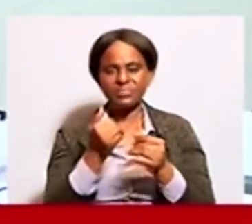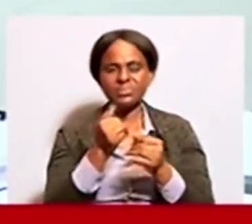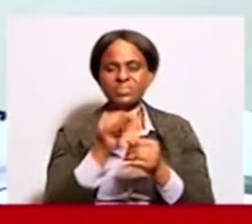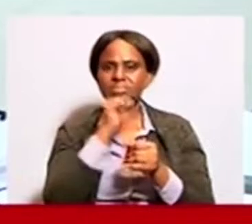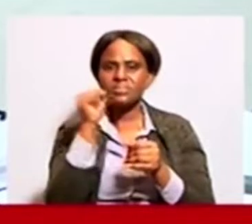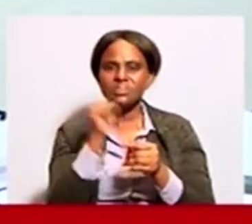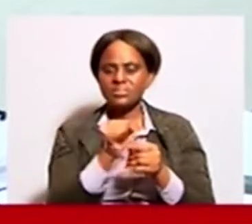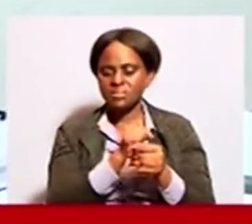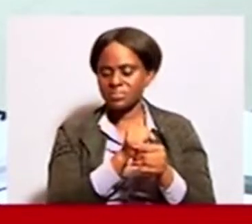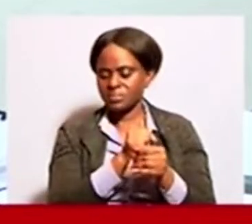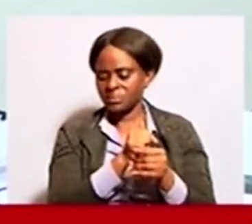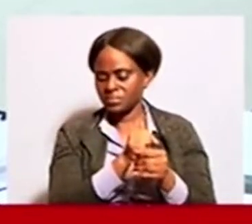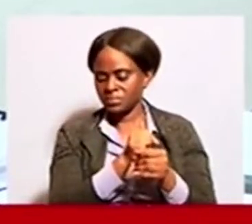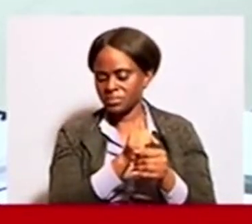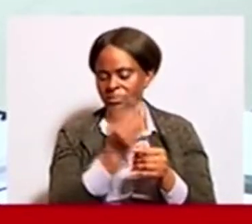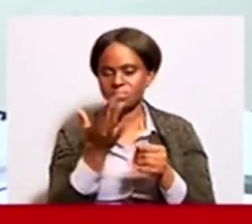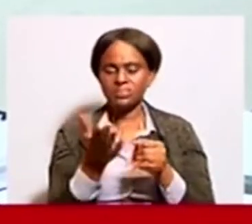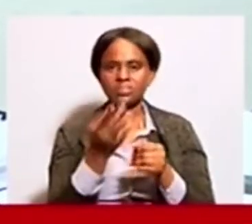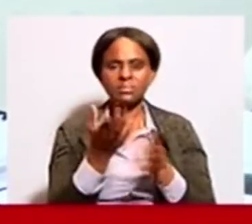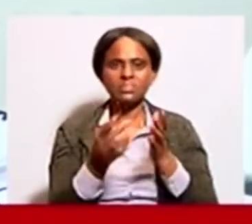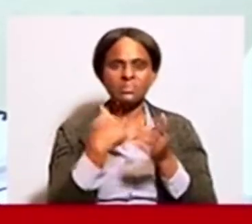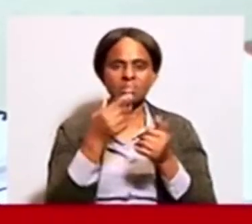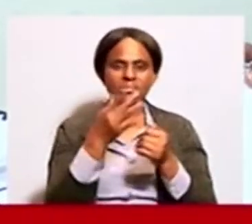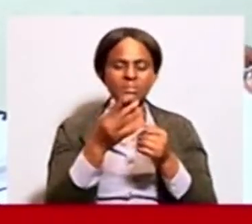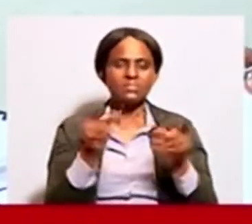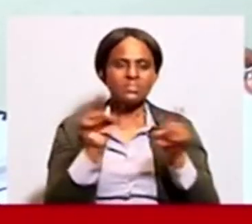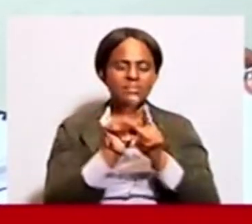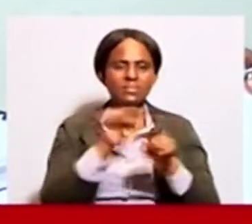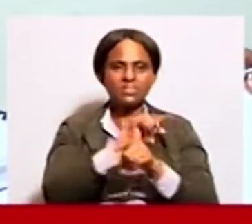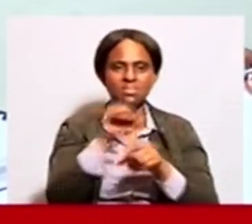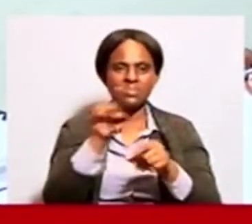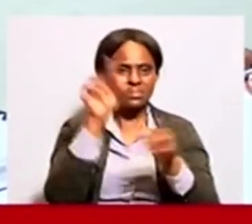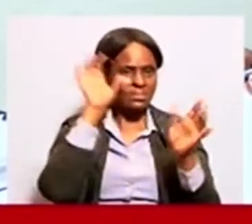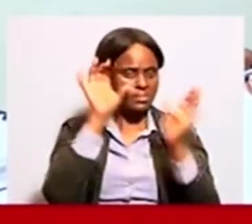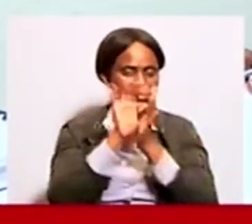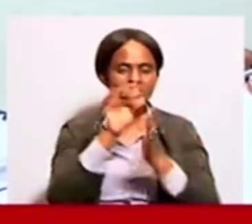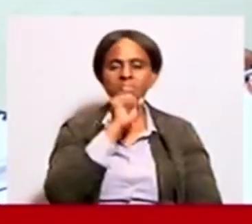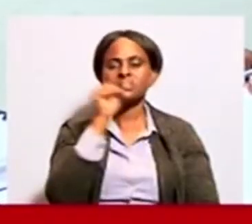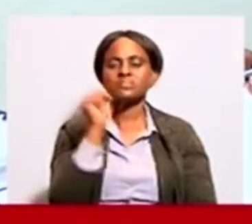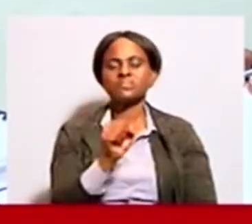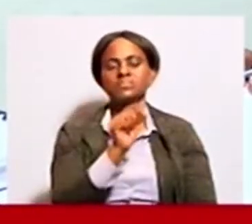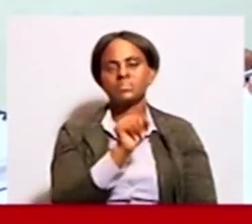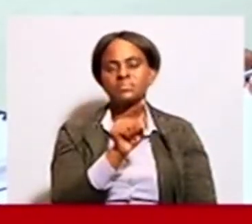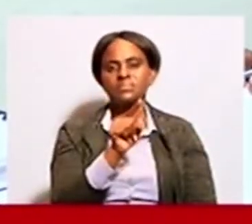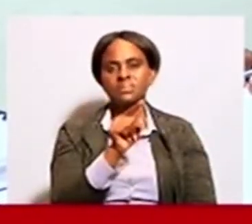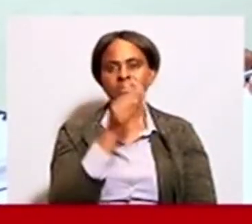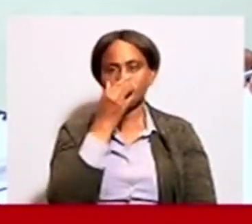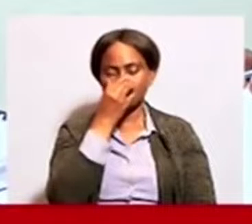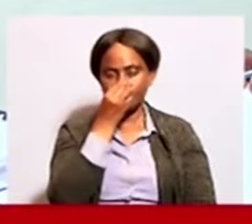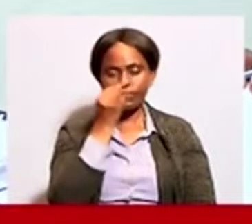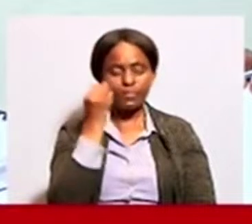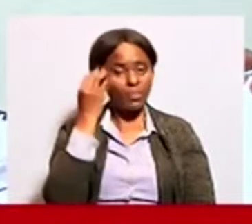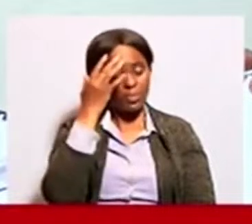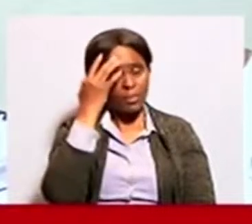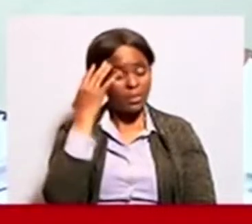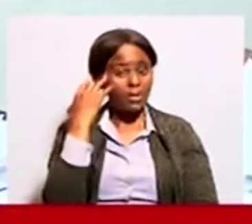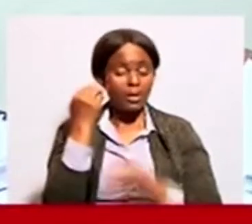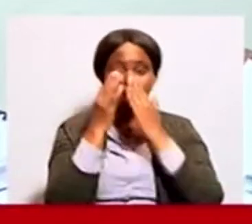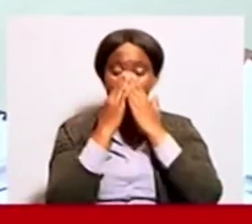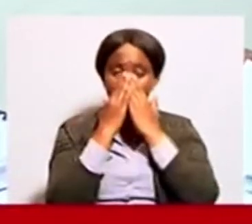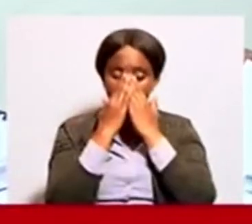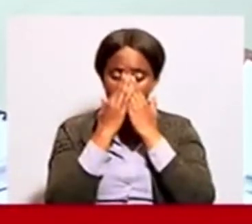odd grader, unless you convince me otherwise. This is that picture is odd. You just picked it from a garage